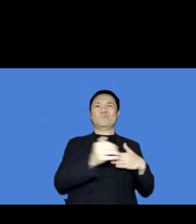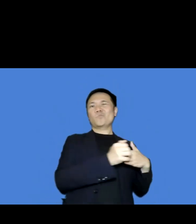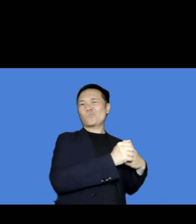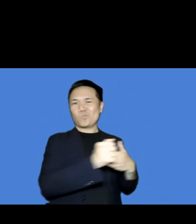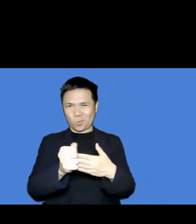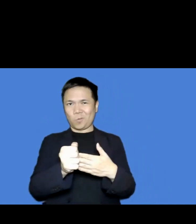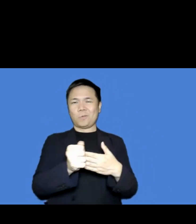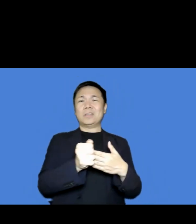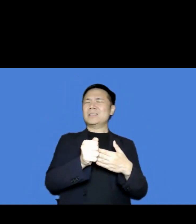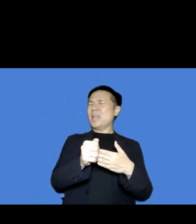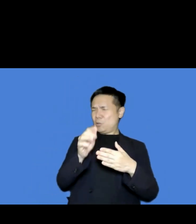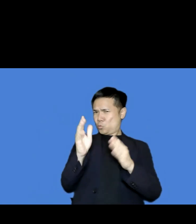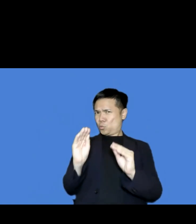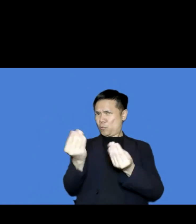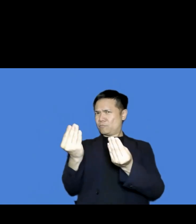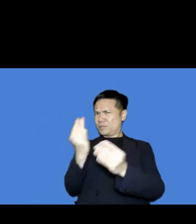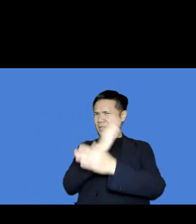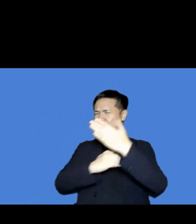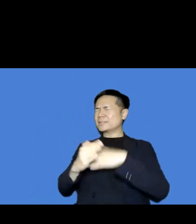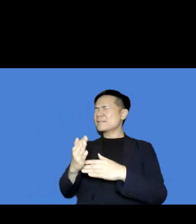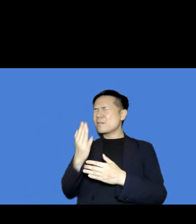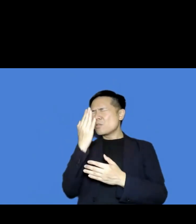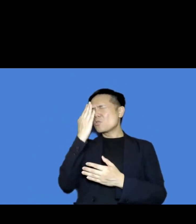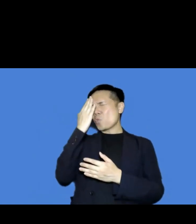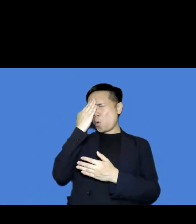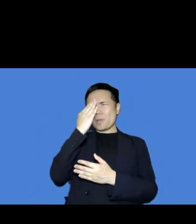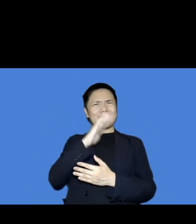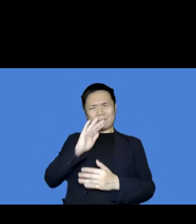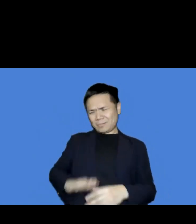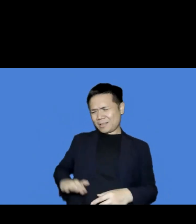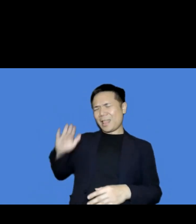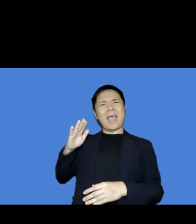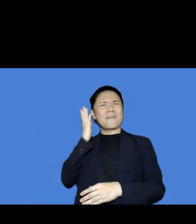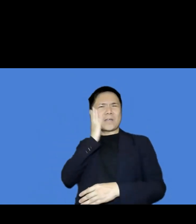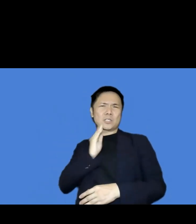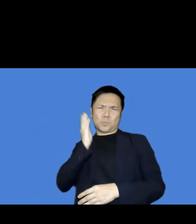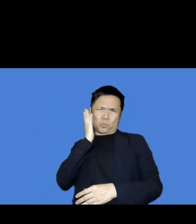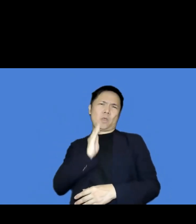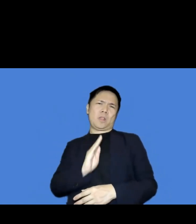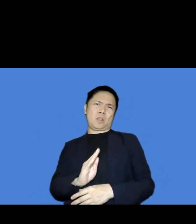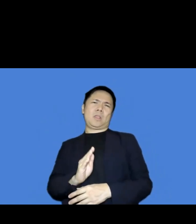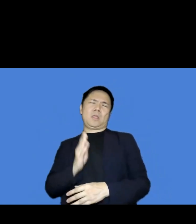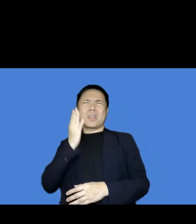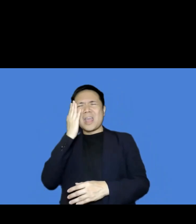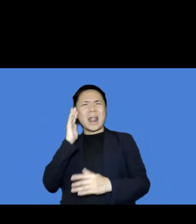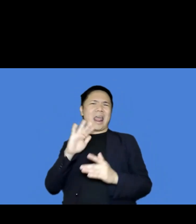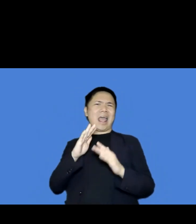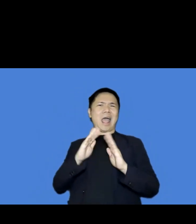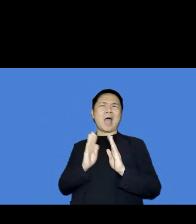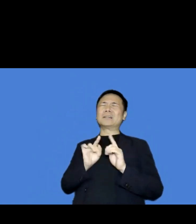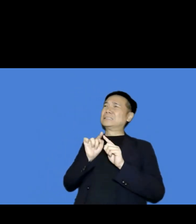They have the solutions, they have the experience of living in the grassroots, in the rural areas, in